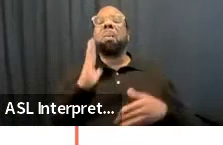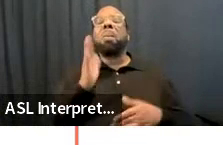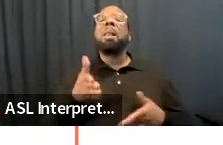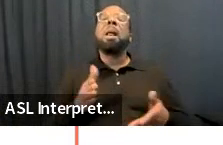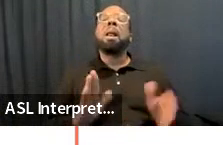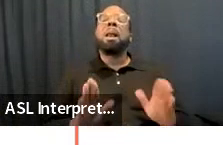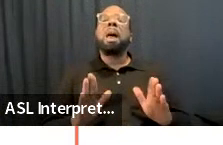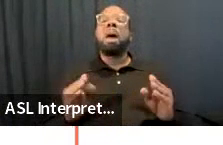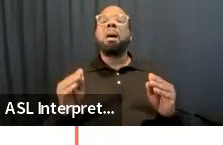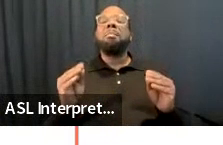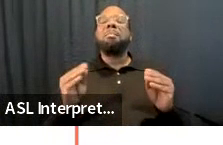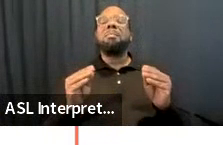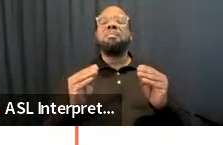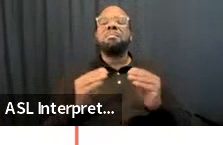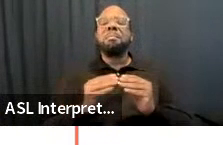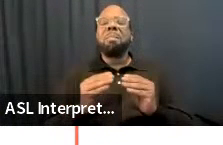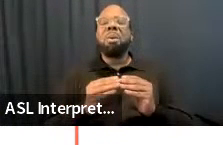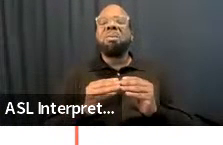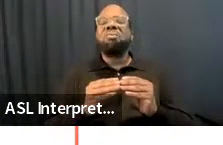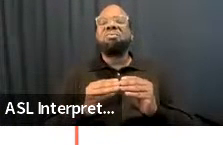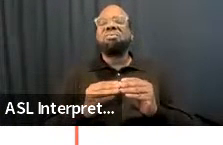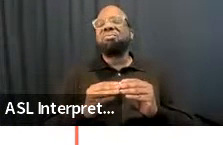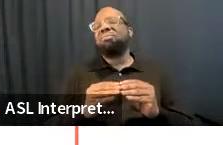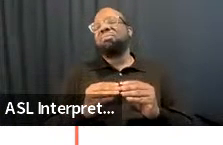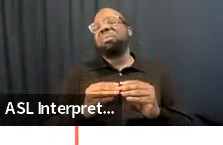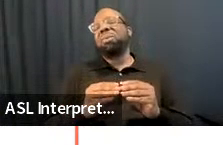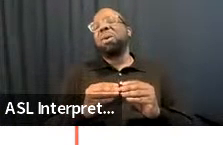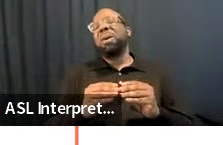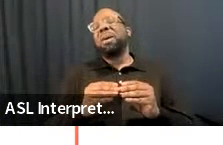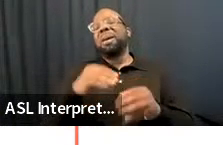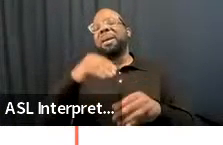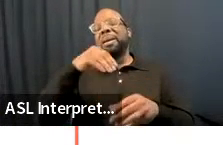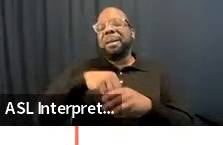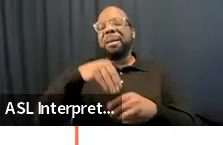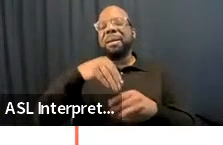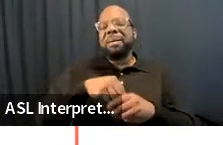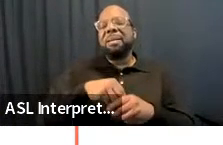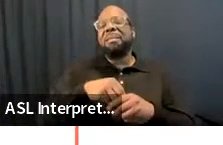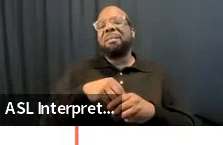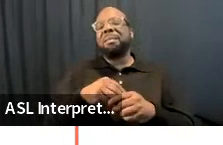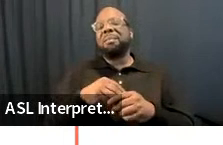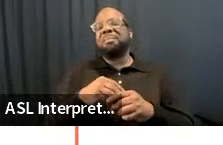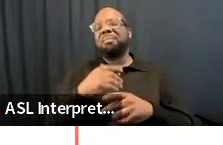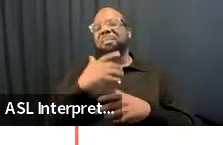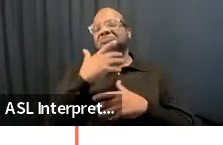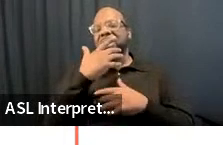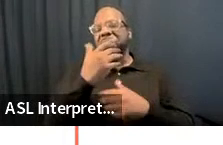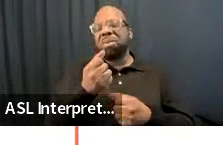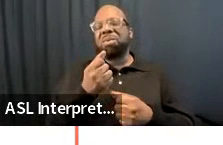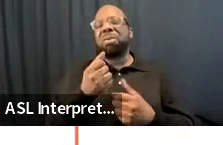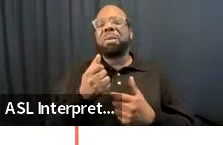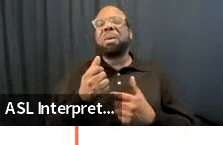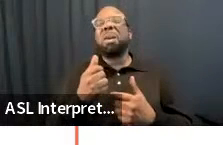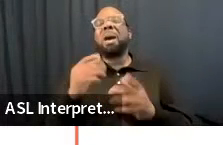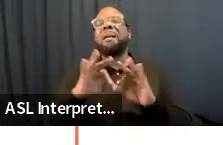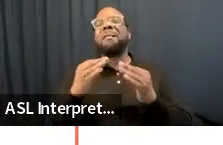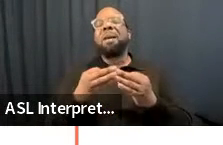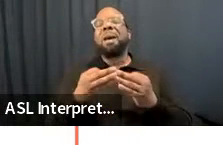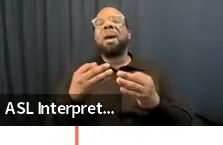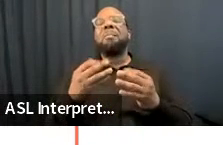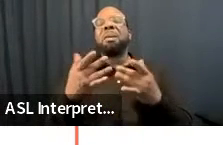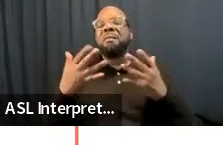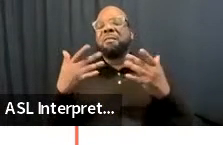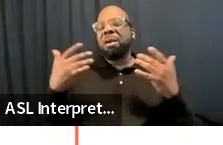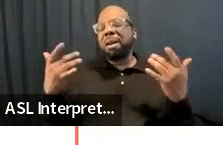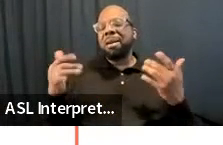it would allow a wider range of kinds of indoor amusements where really what we're talking about are family-friendly, small-scale kinds of